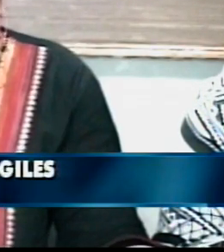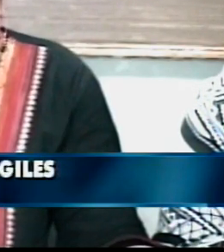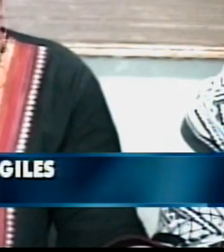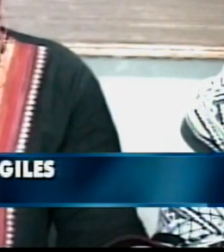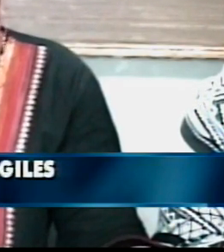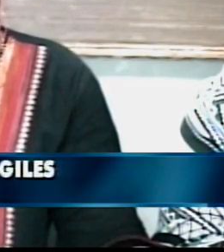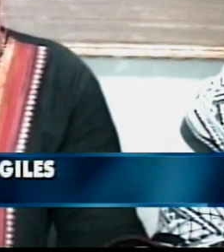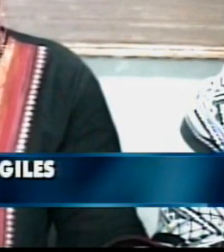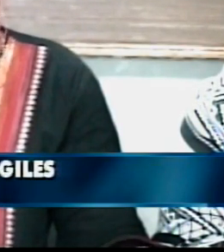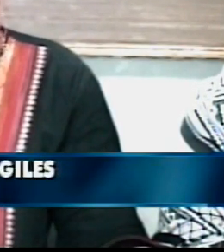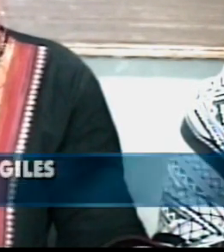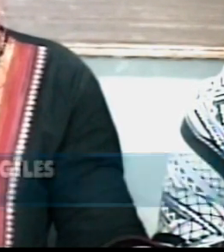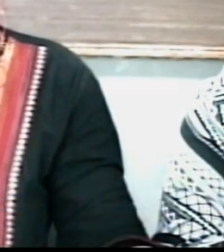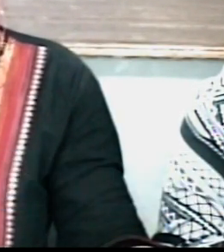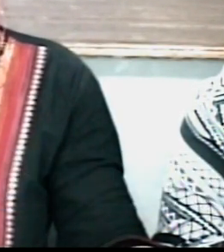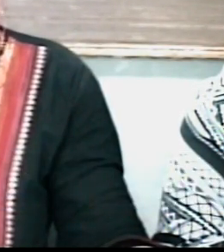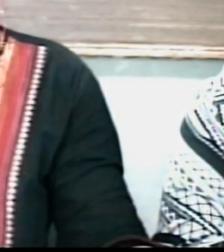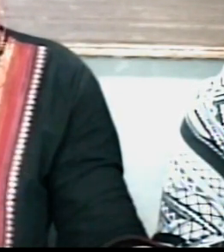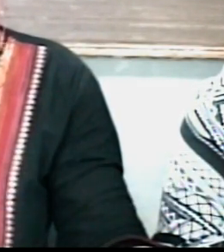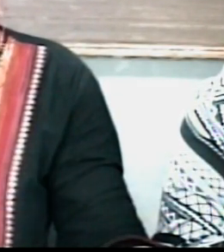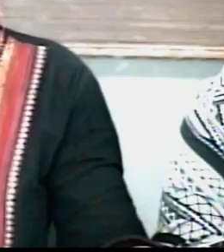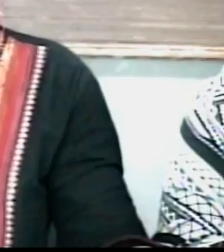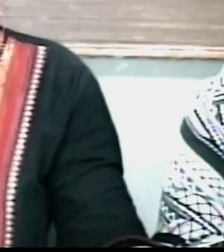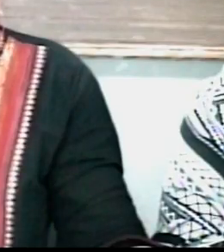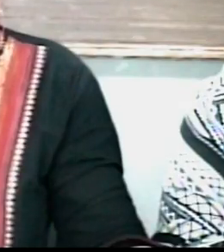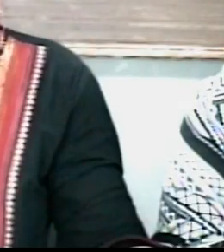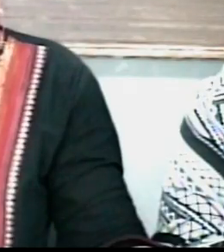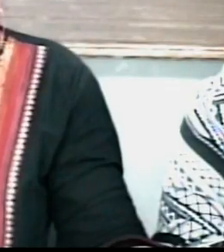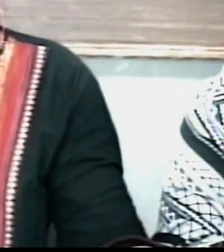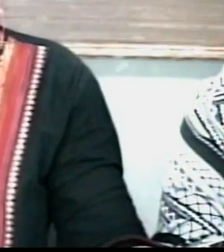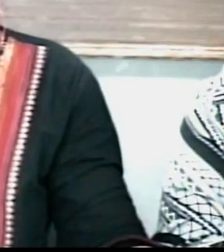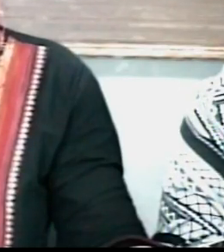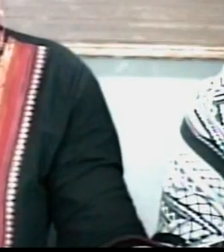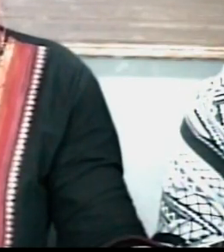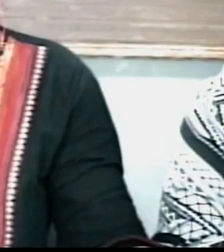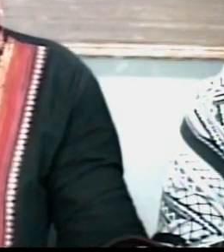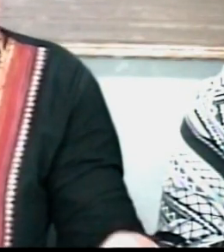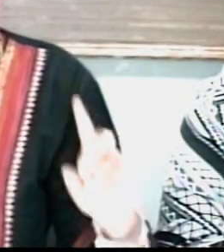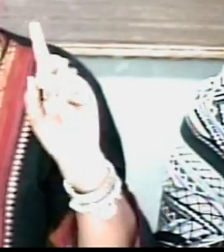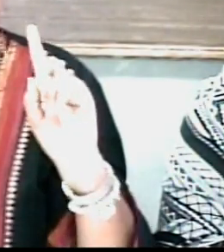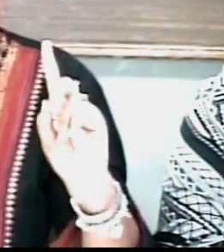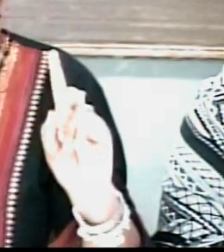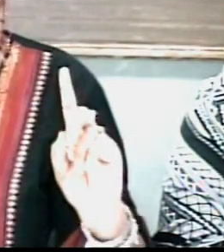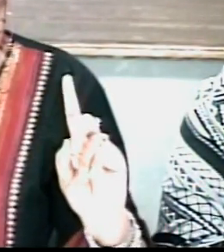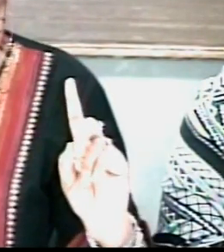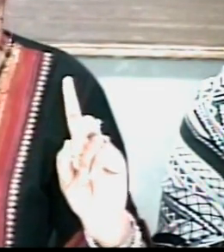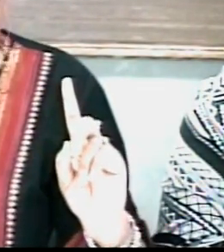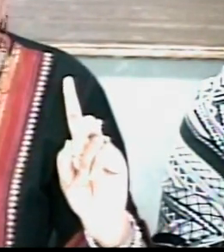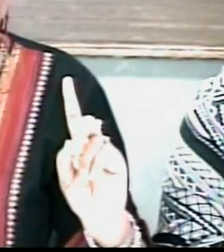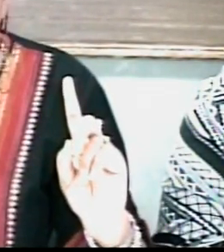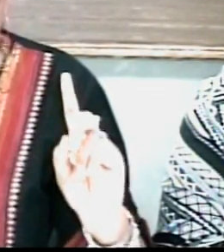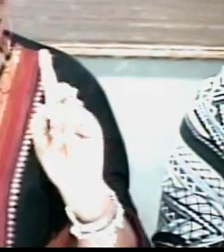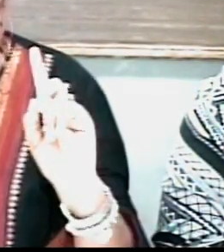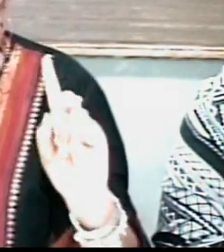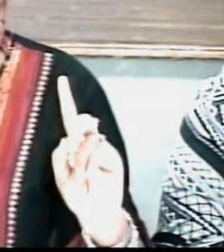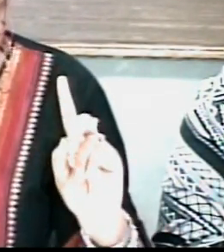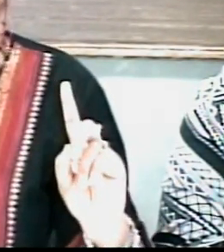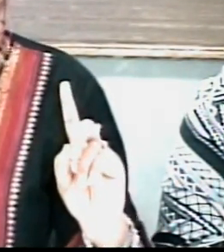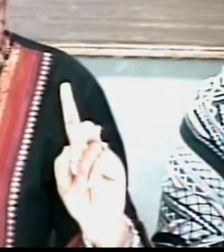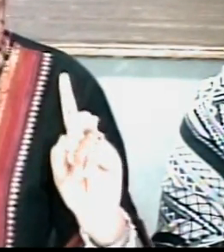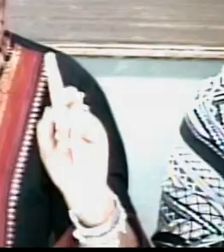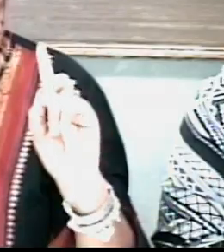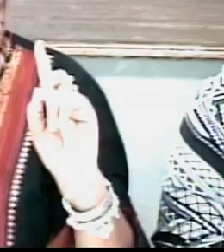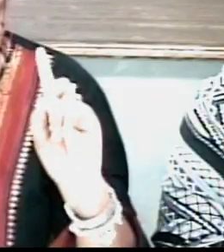say that this may never happen to the extent that such legal power remains theoretically possible. It is our